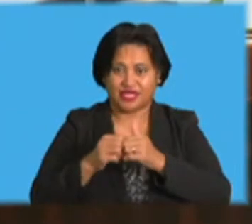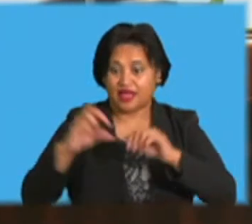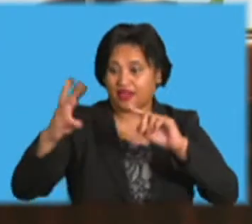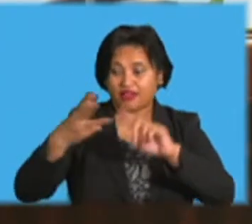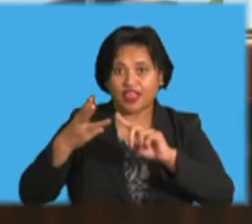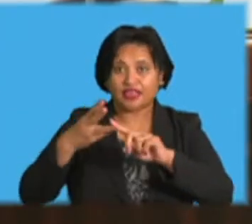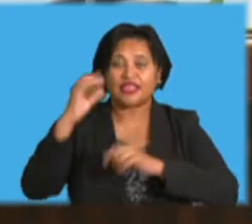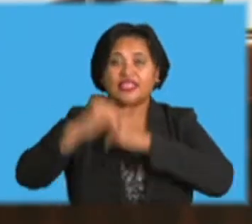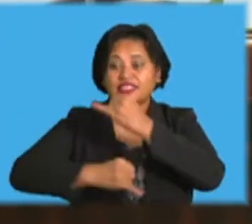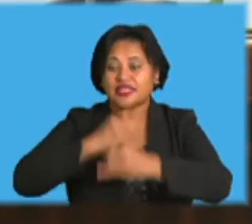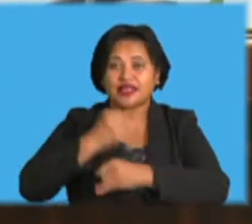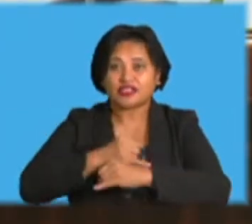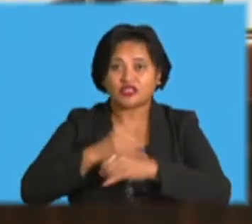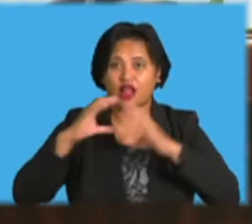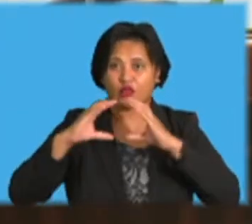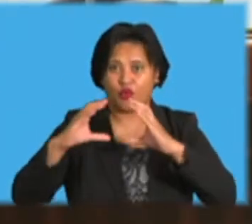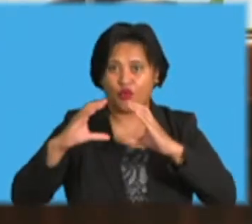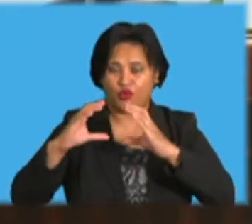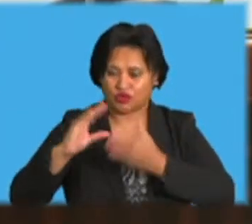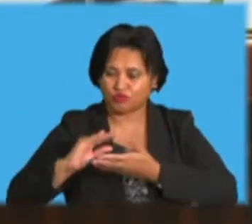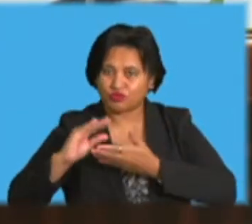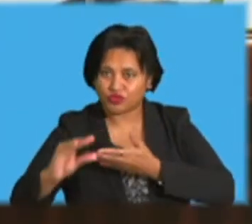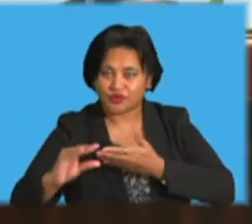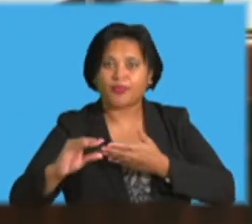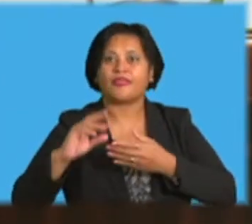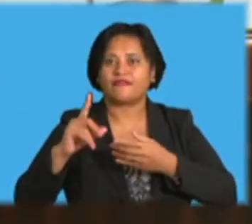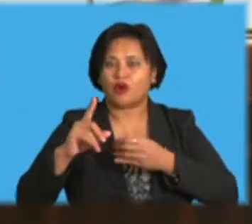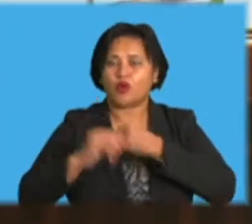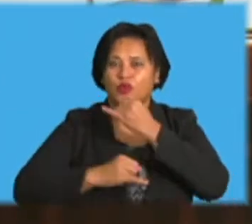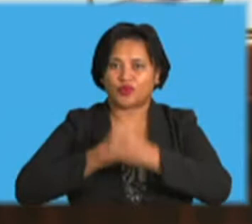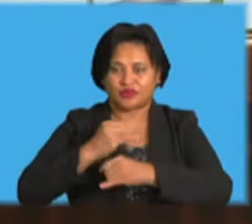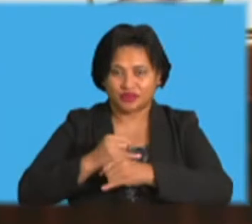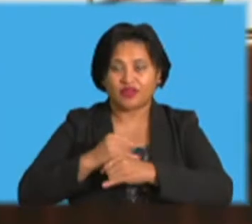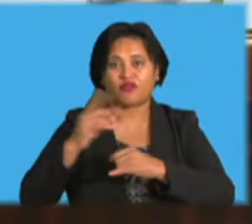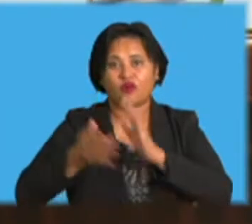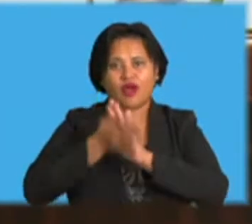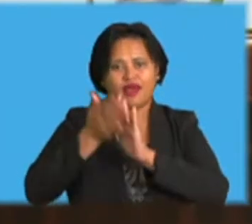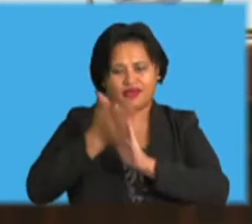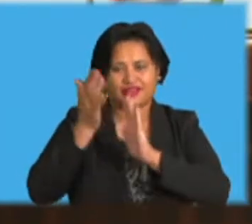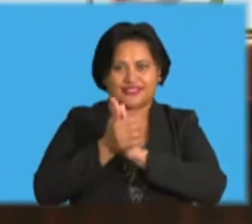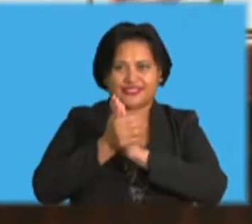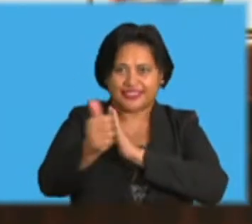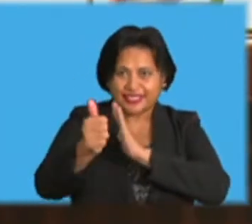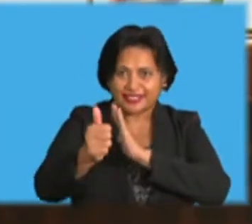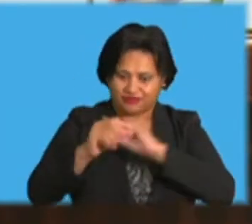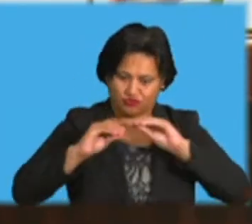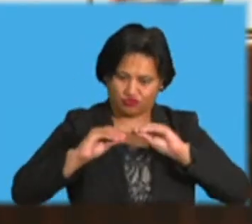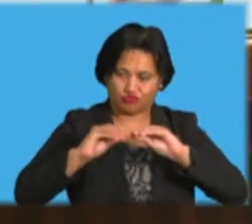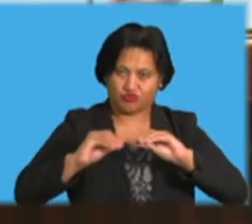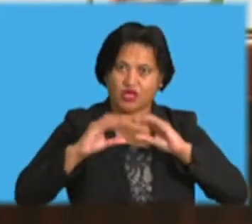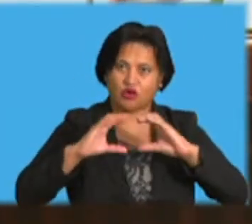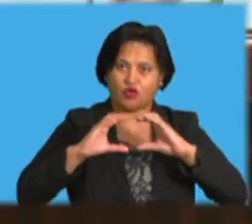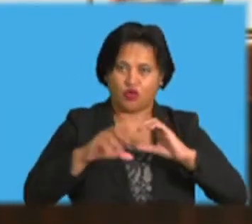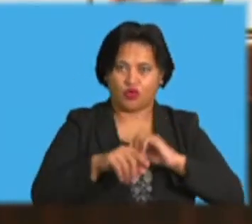coaches to provide the highest possible coaching for allied and developed squads. And the third funding